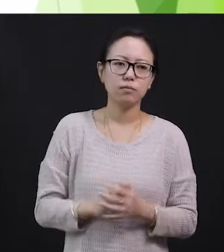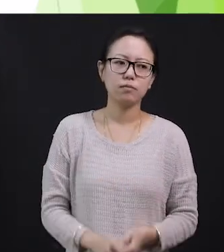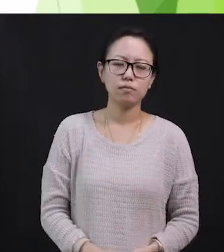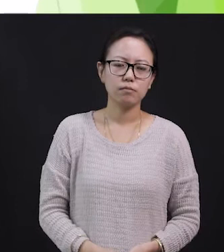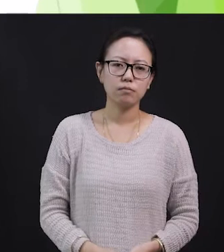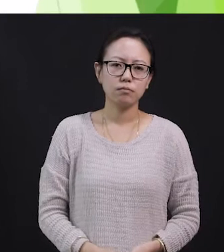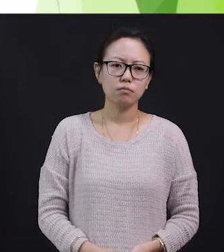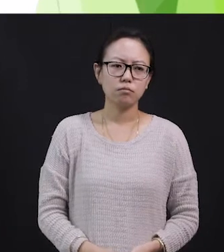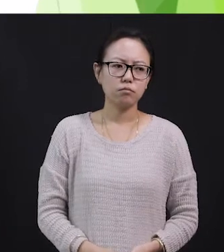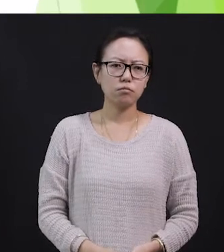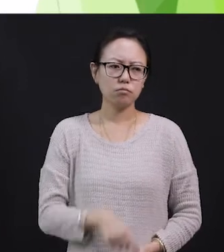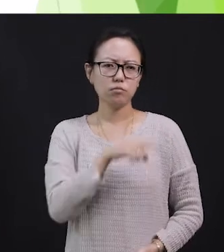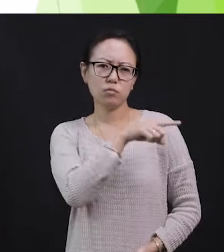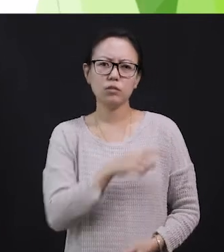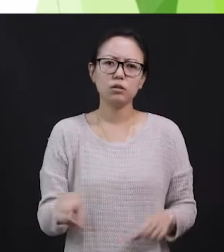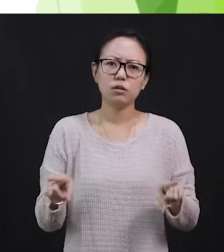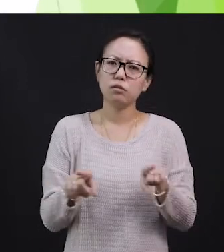like this, there were other